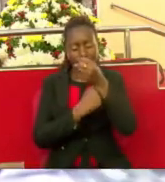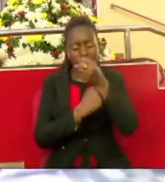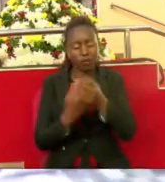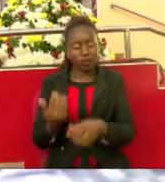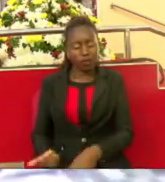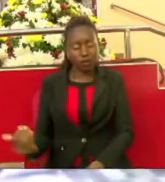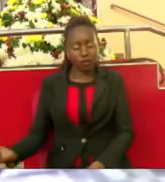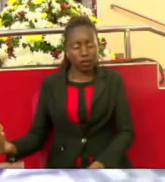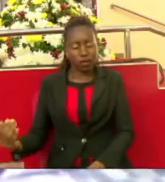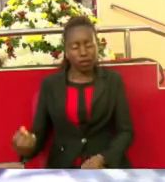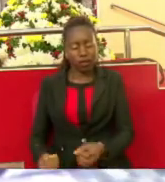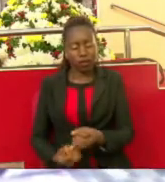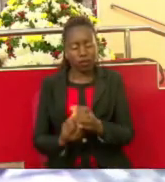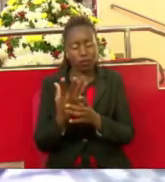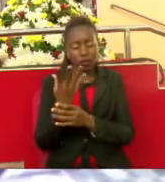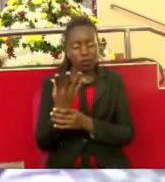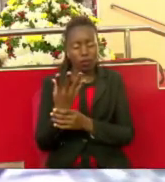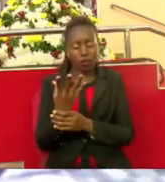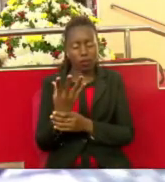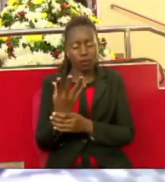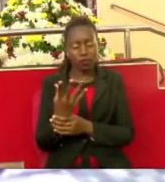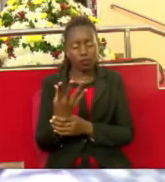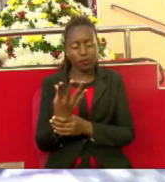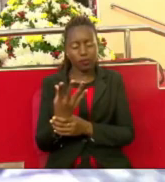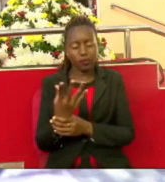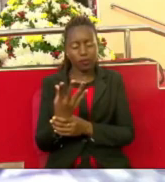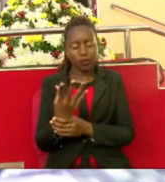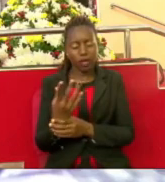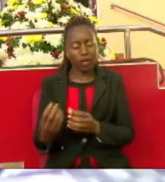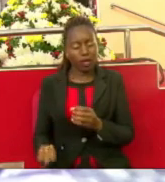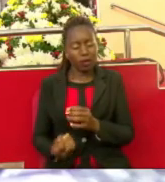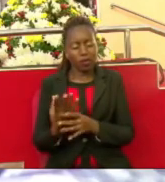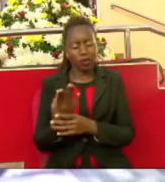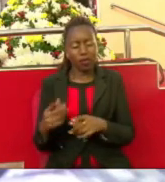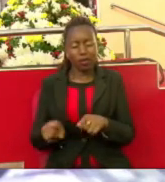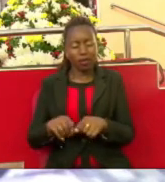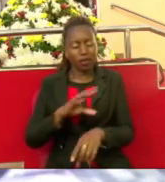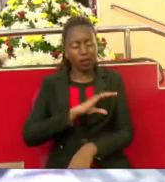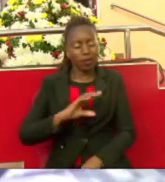and growing like Christ grew in wisdom and in knowledge,